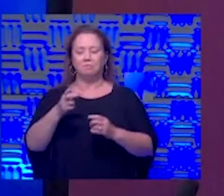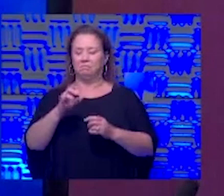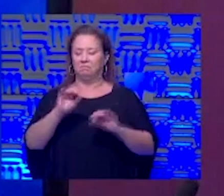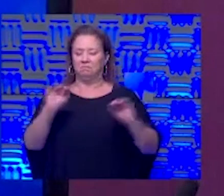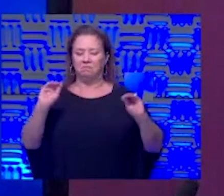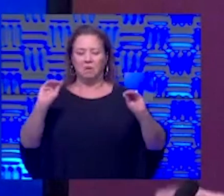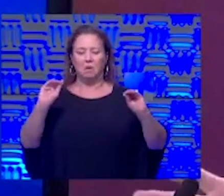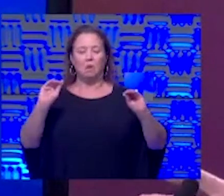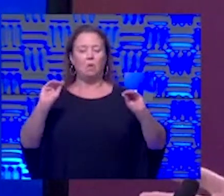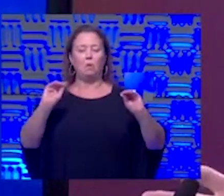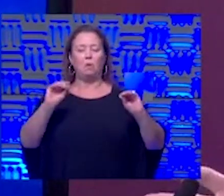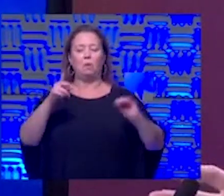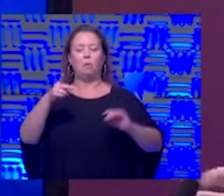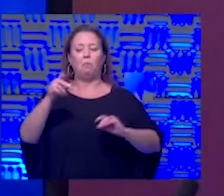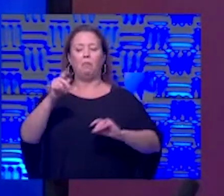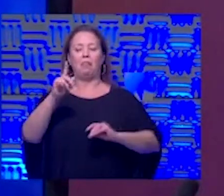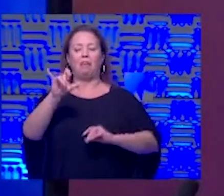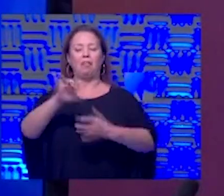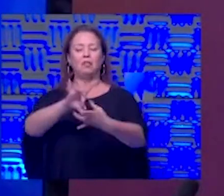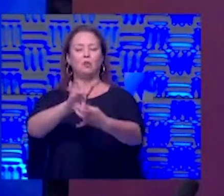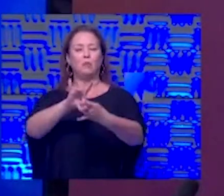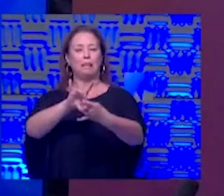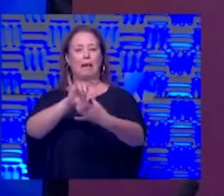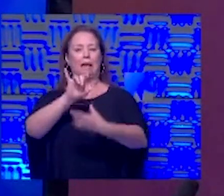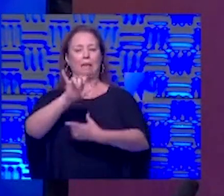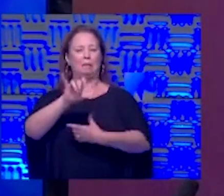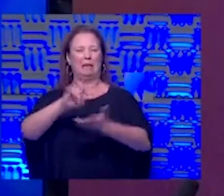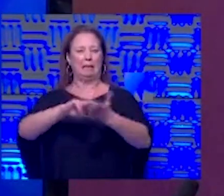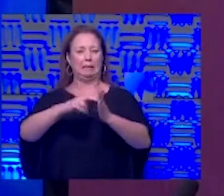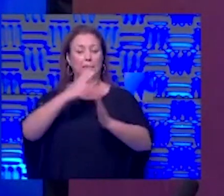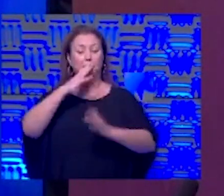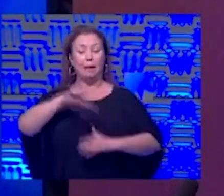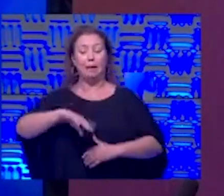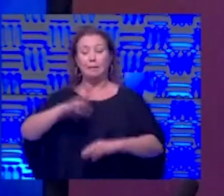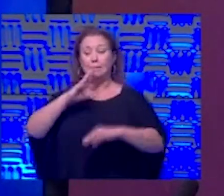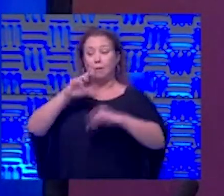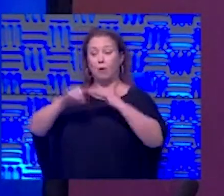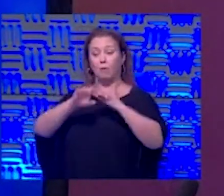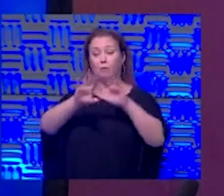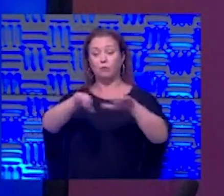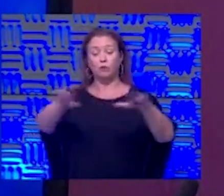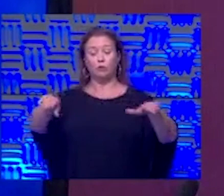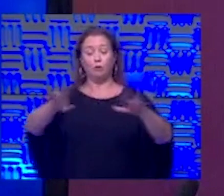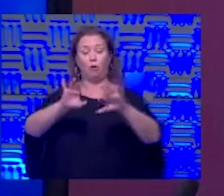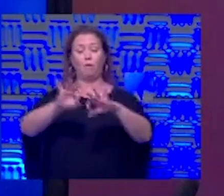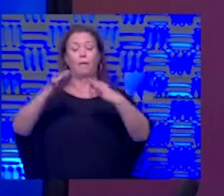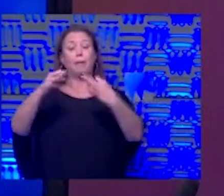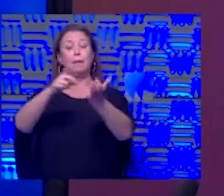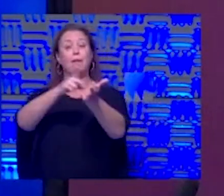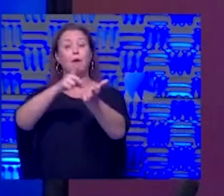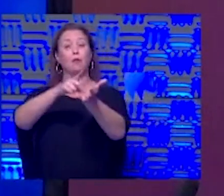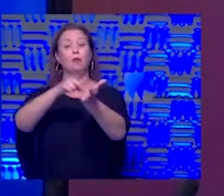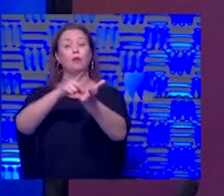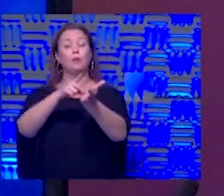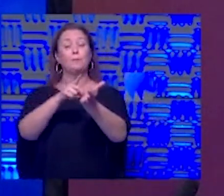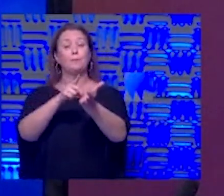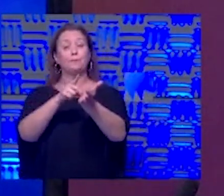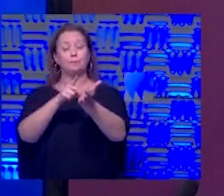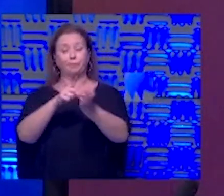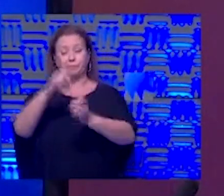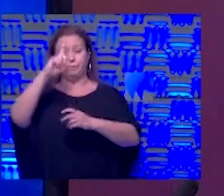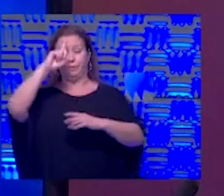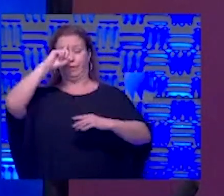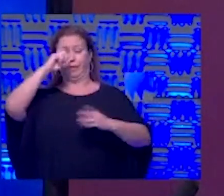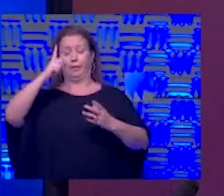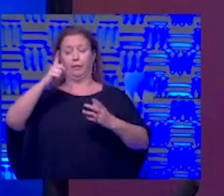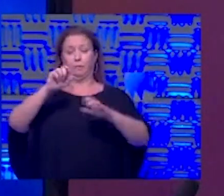have no pathology associated with them. If in talking with your pediatrician or family medicine physician, they think